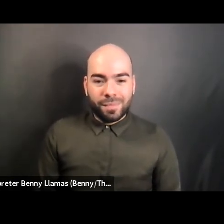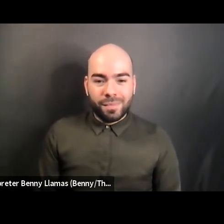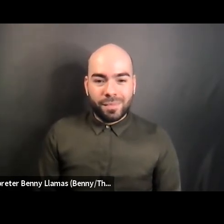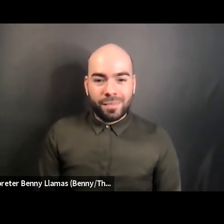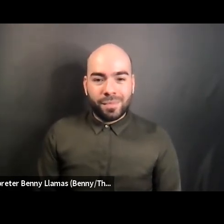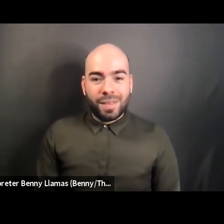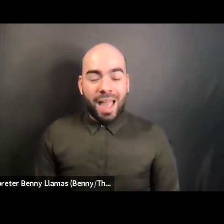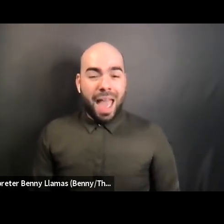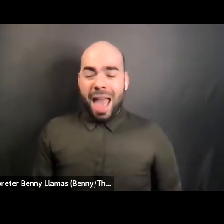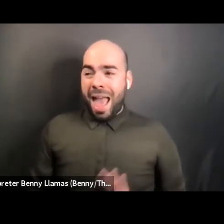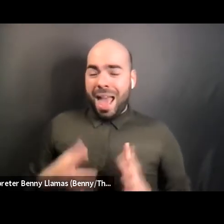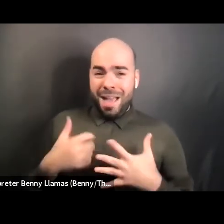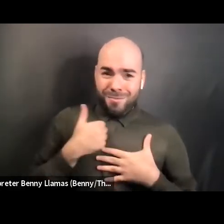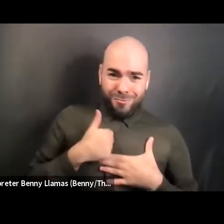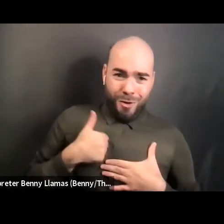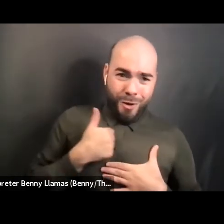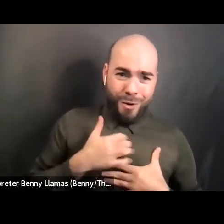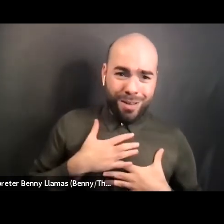I'm so sorry. I gotta